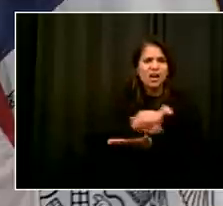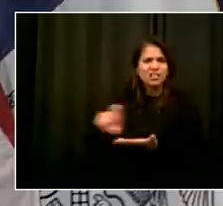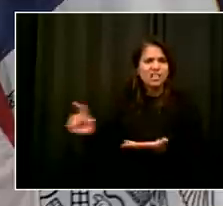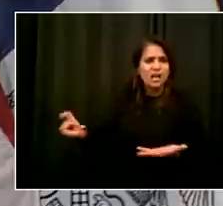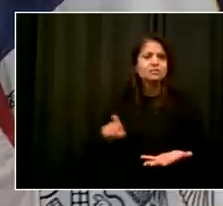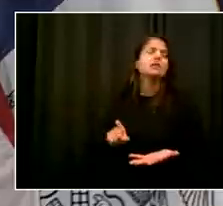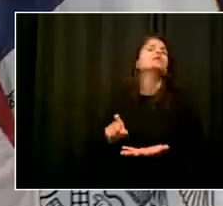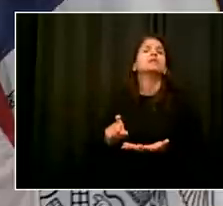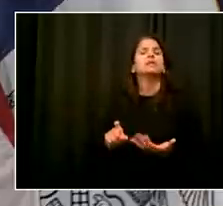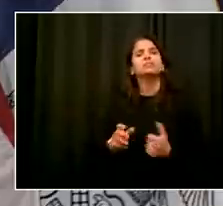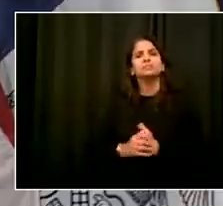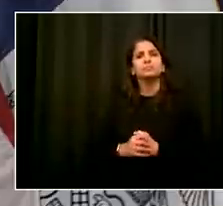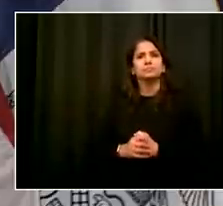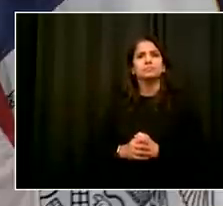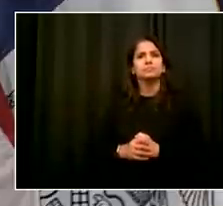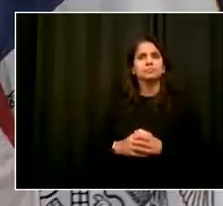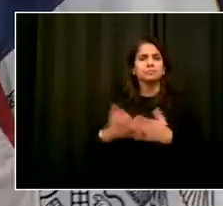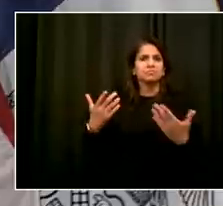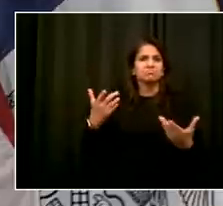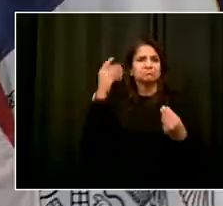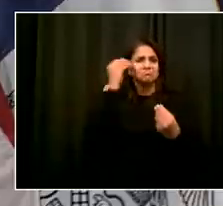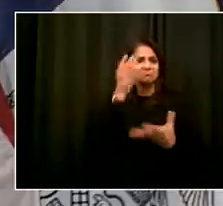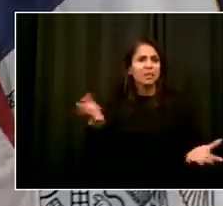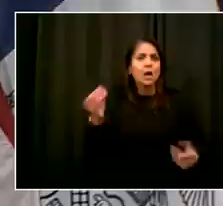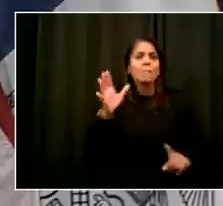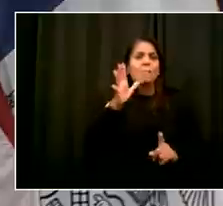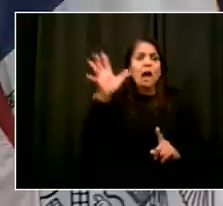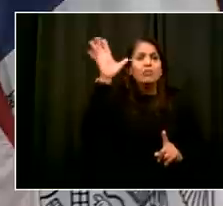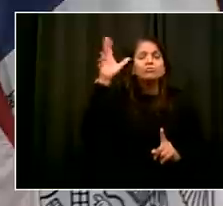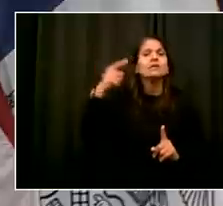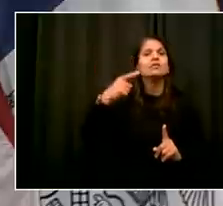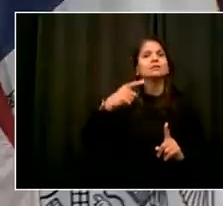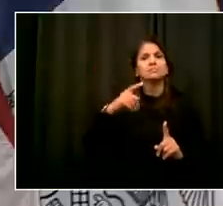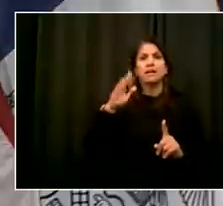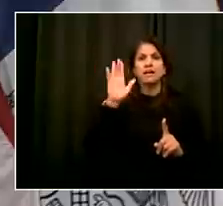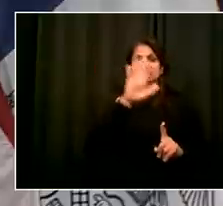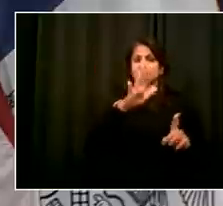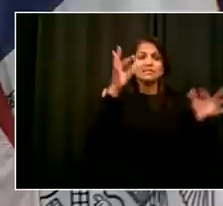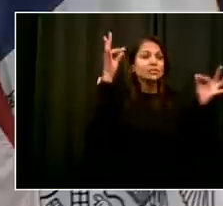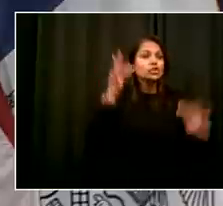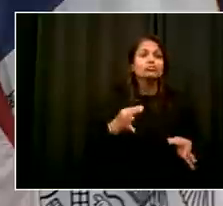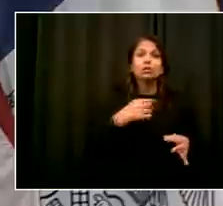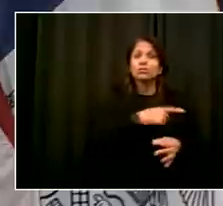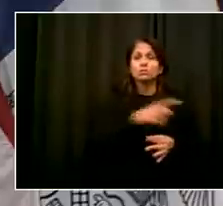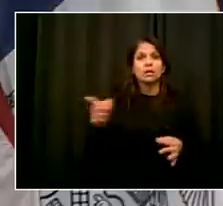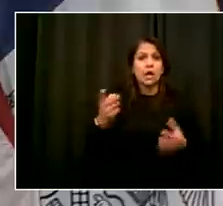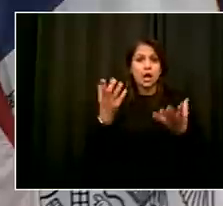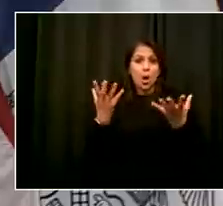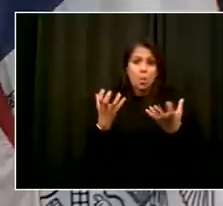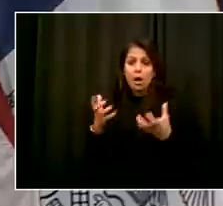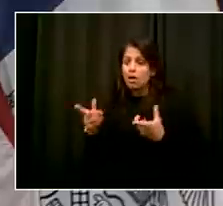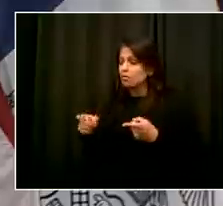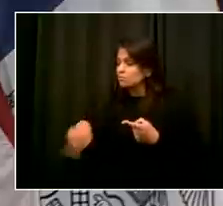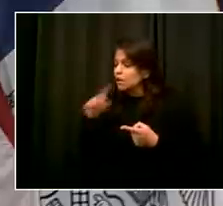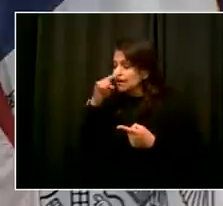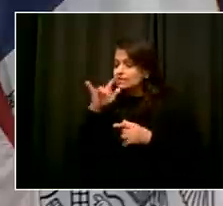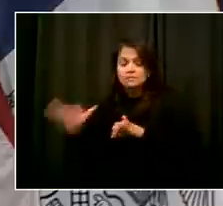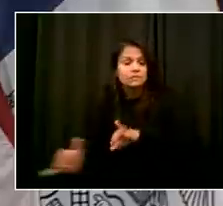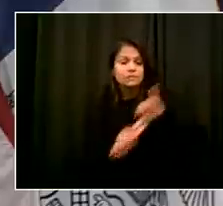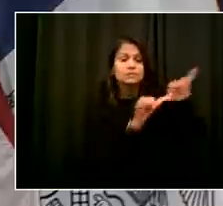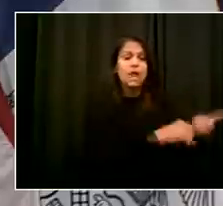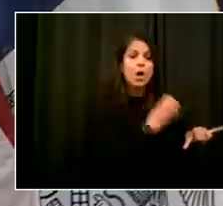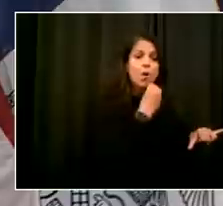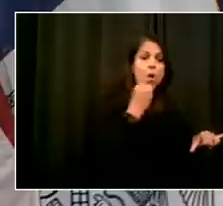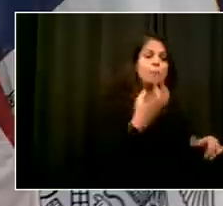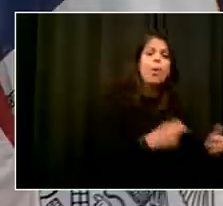all parents. And I want to emphasize this, I care deeply. My whole public life has been focused on the issue of fighting